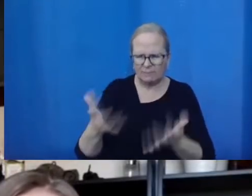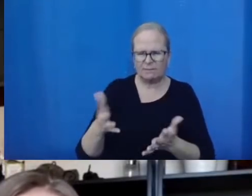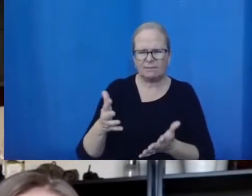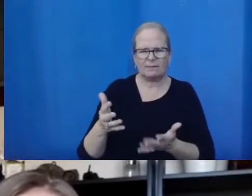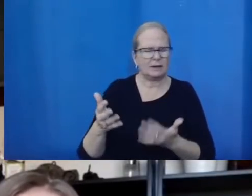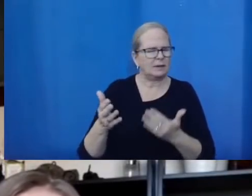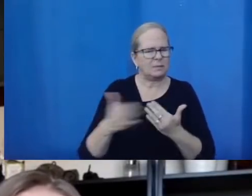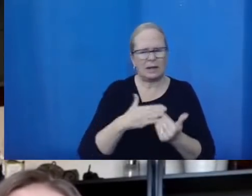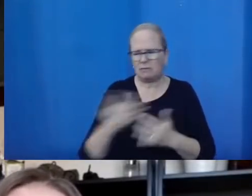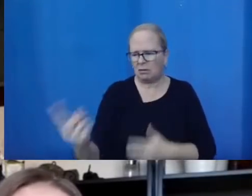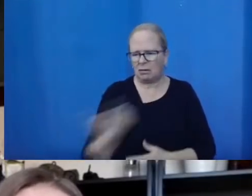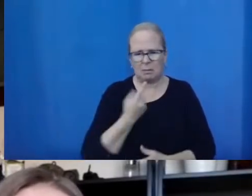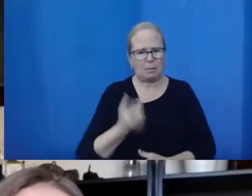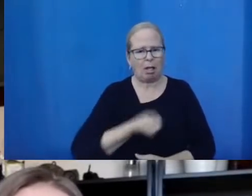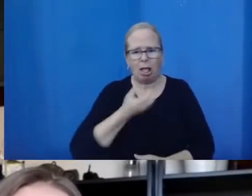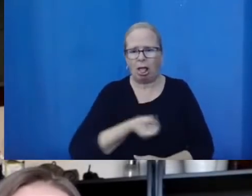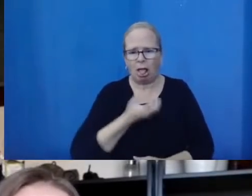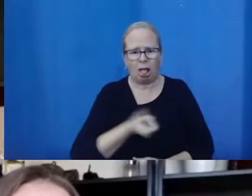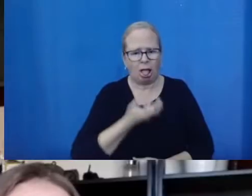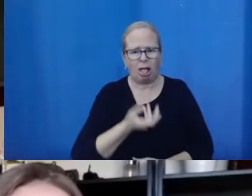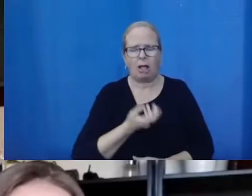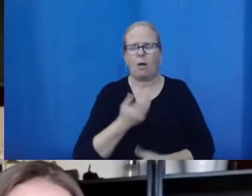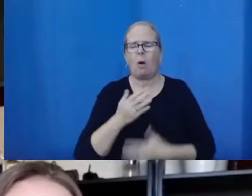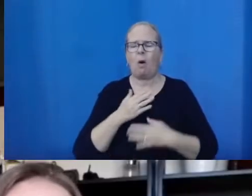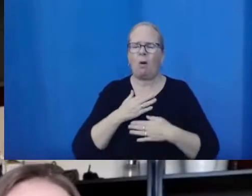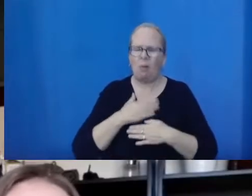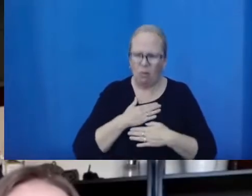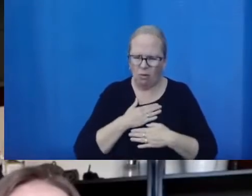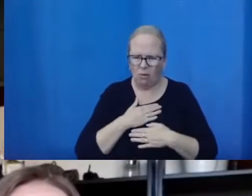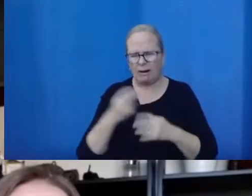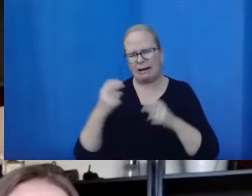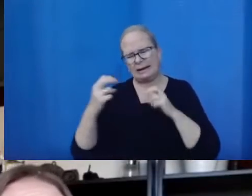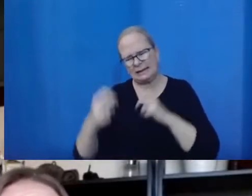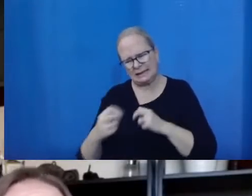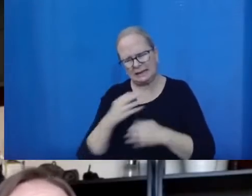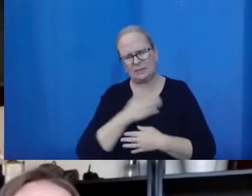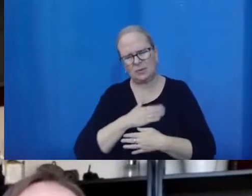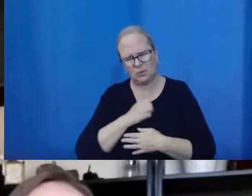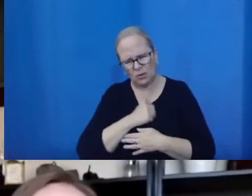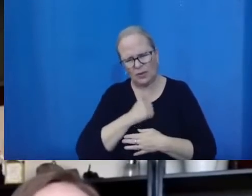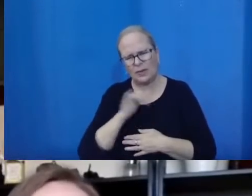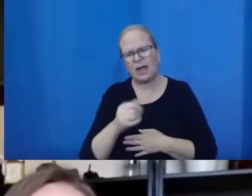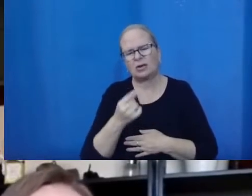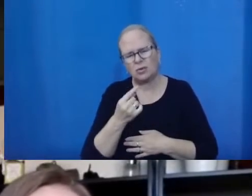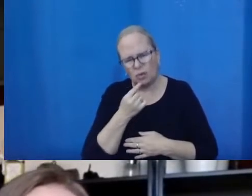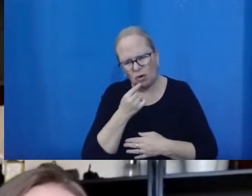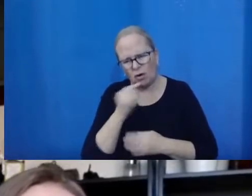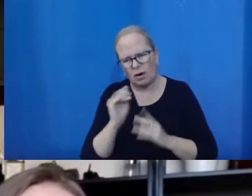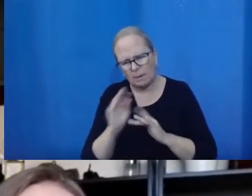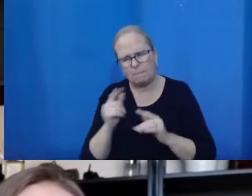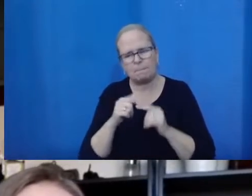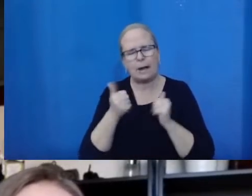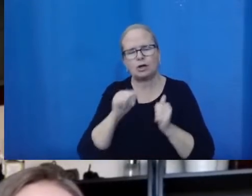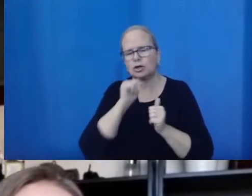sucks. Not trying to fix it, because trying to fix it is going to make them feel worse. That would be my number one tip.